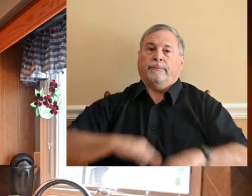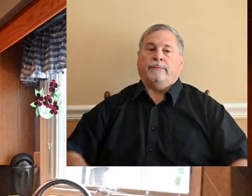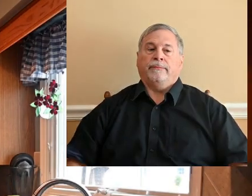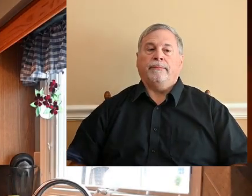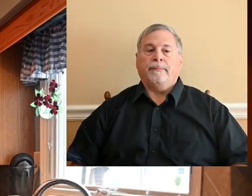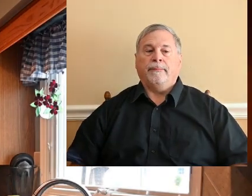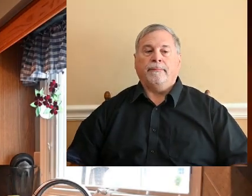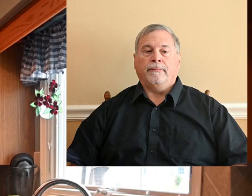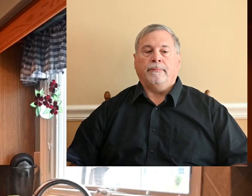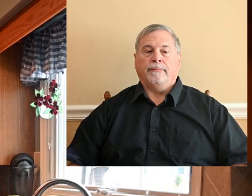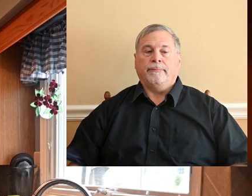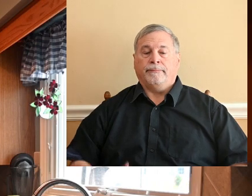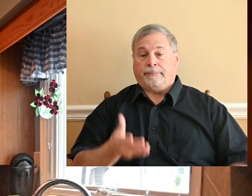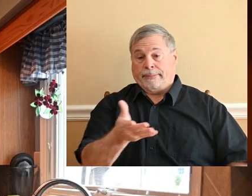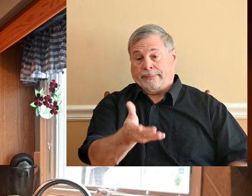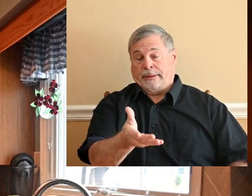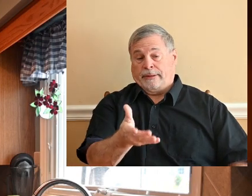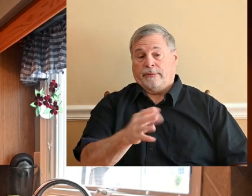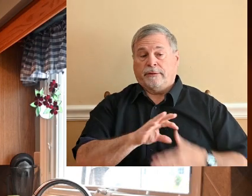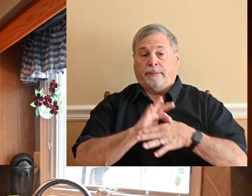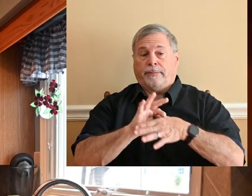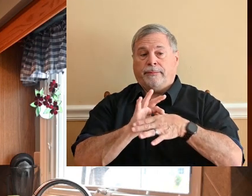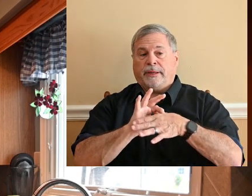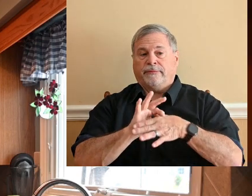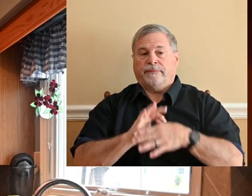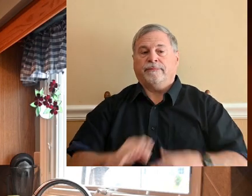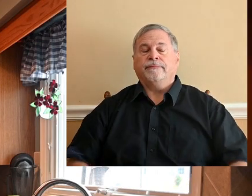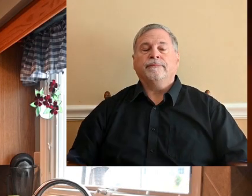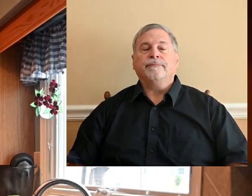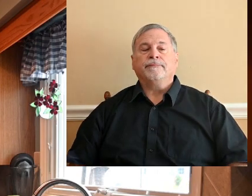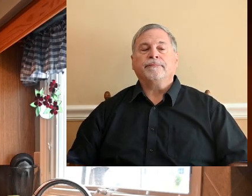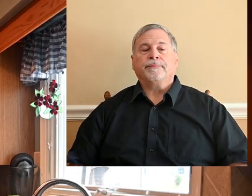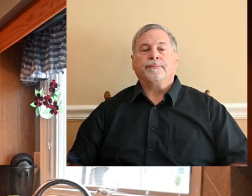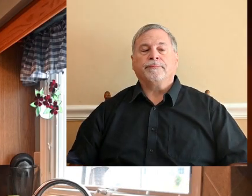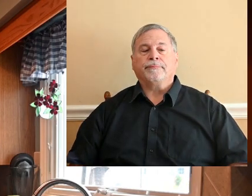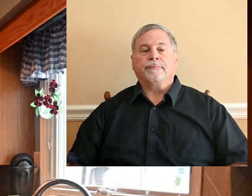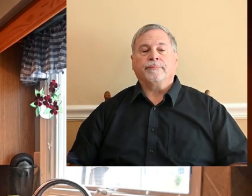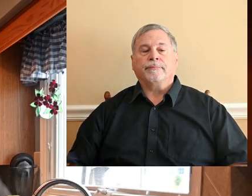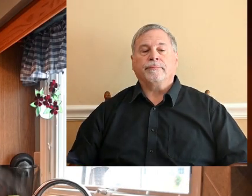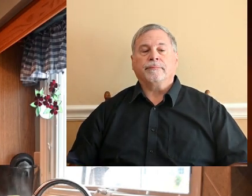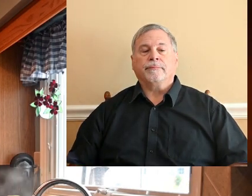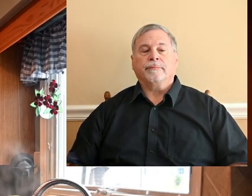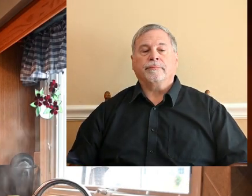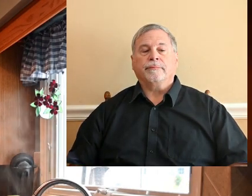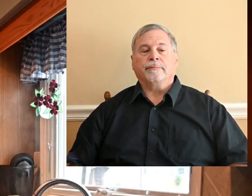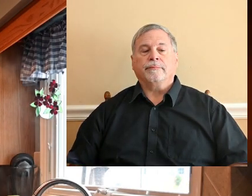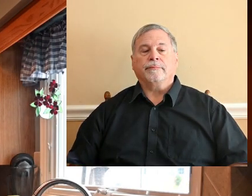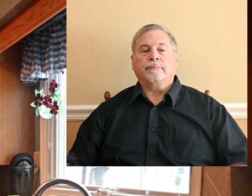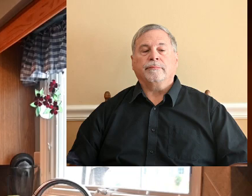of it. Okay, so here is our beef.